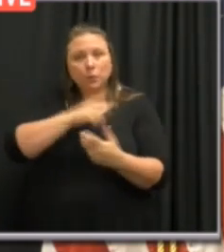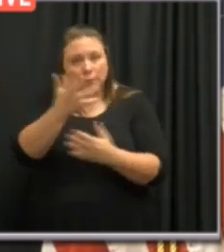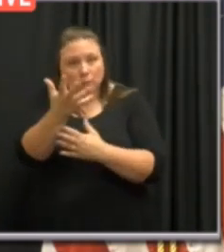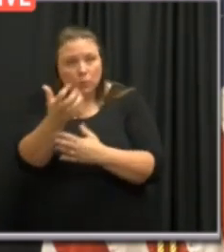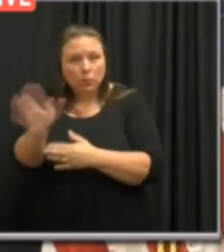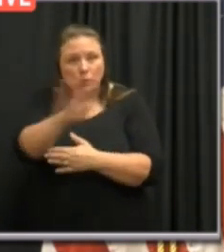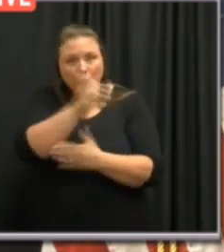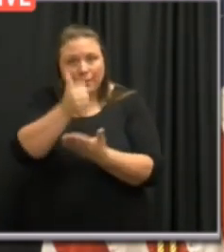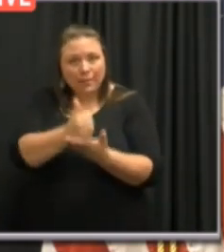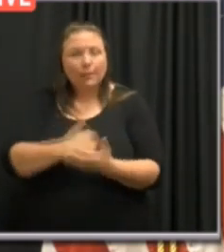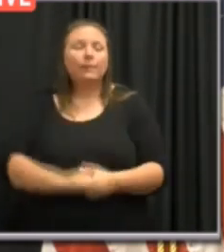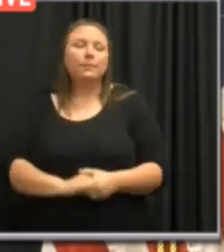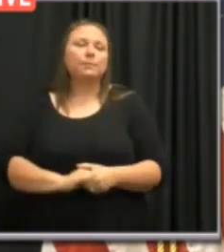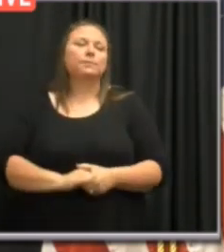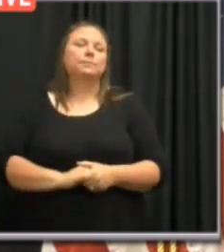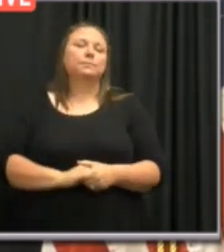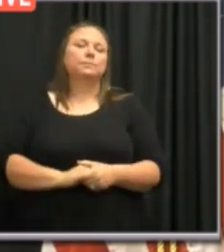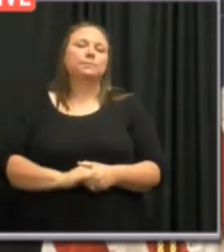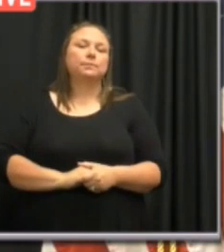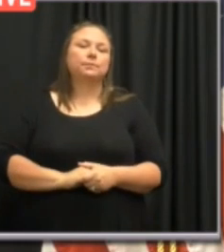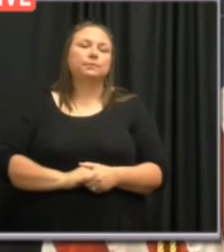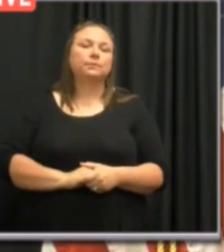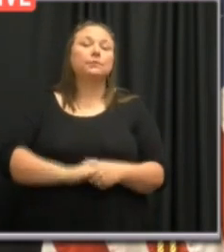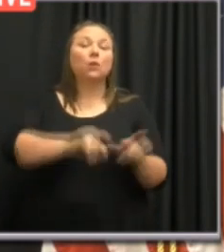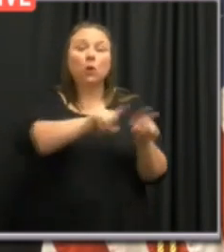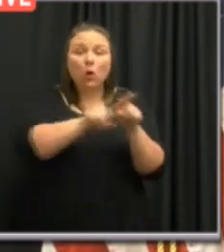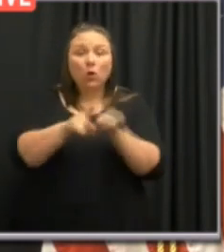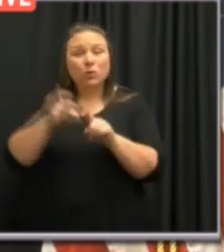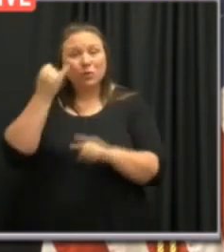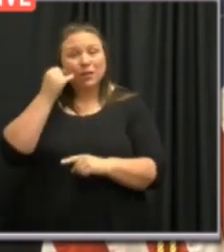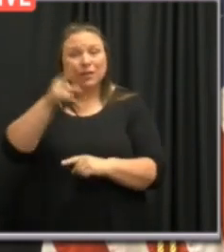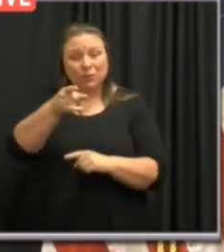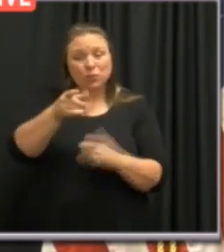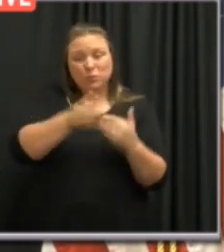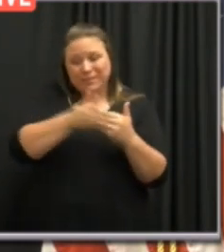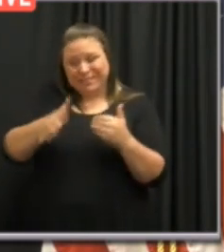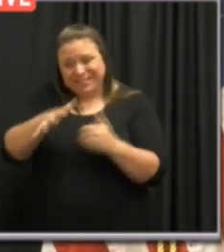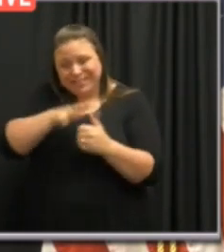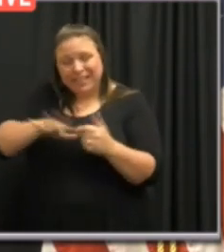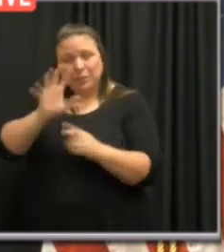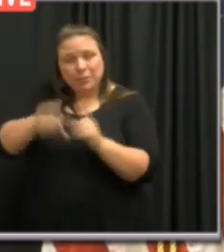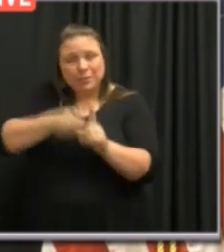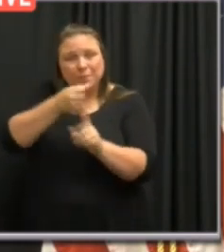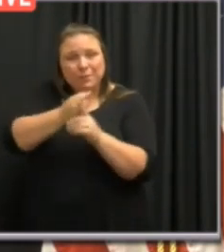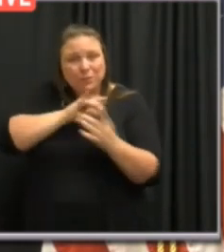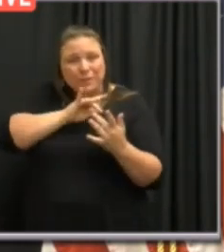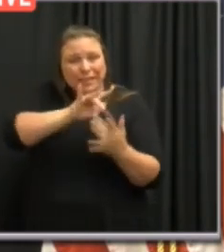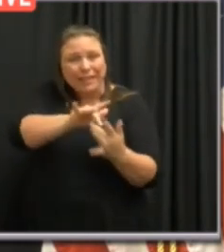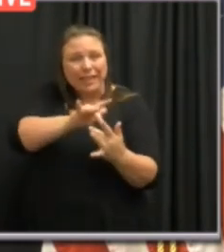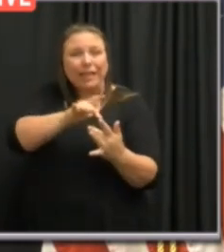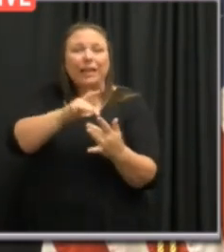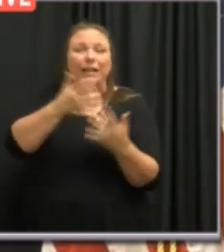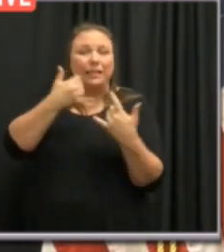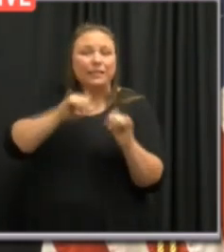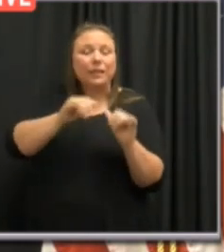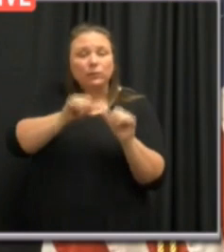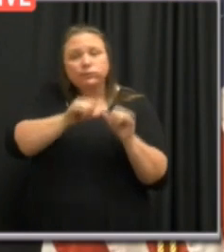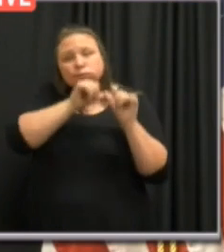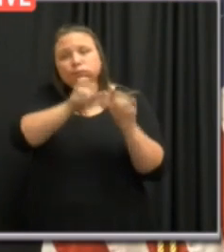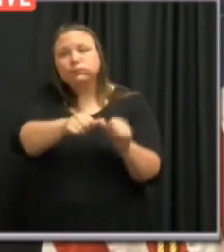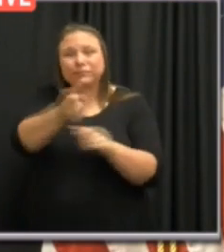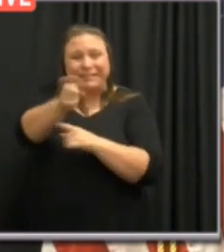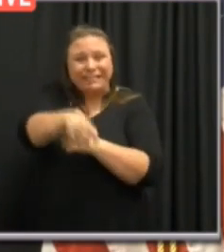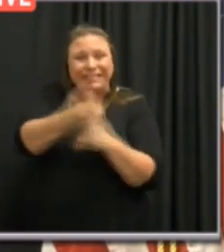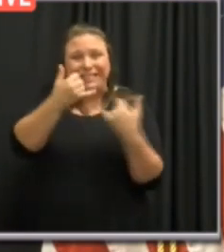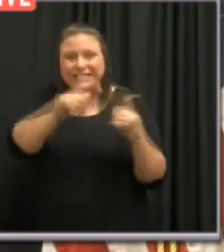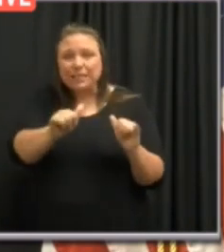need your help. Along those lines, if you are a neighbor that was impacted by the tornado and have ongoing needs,